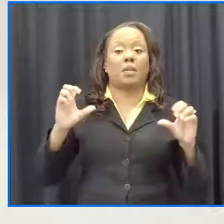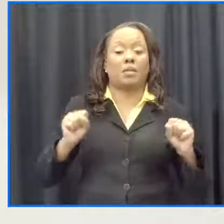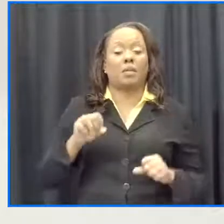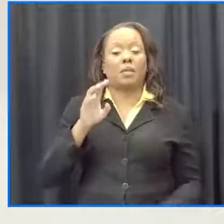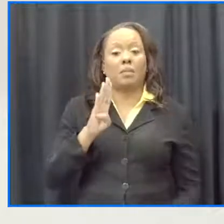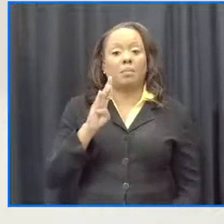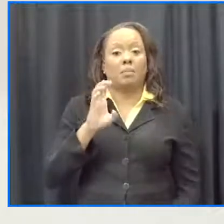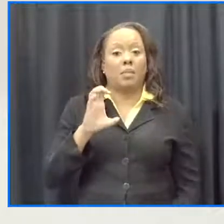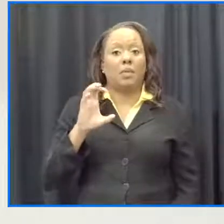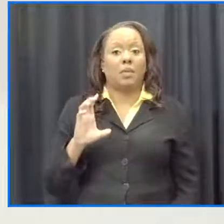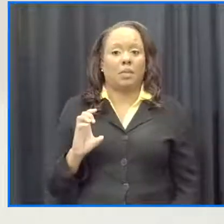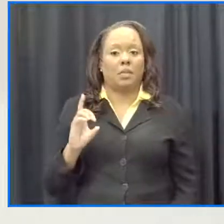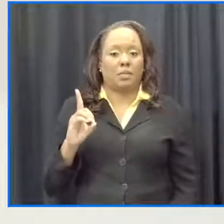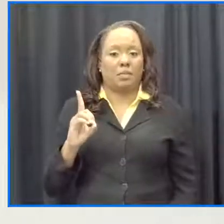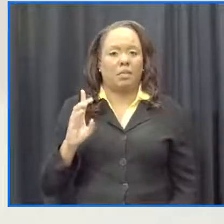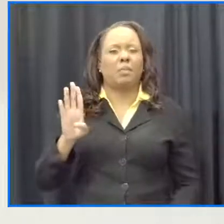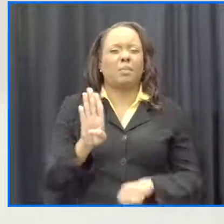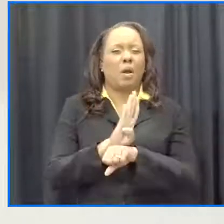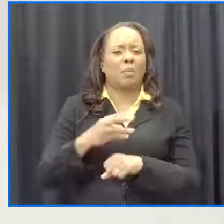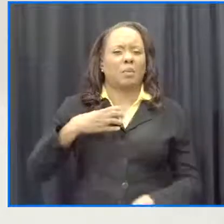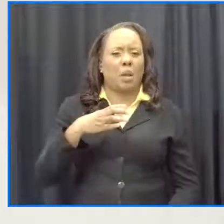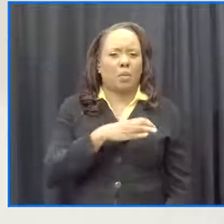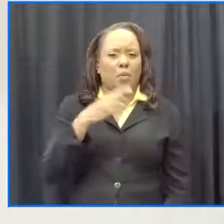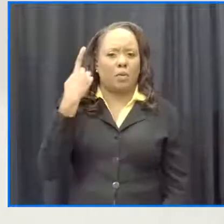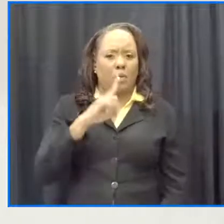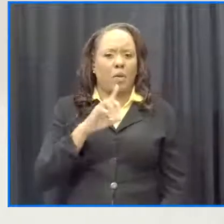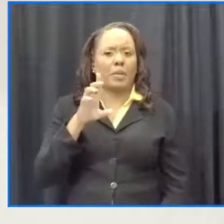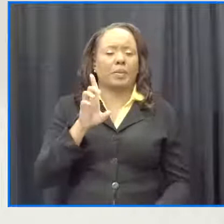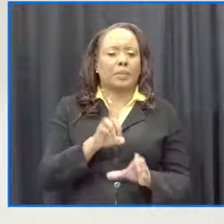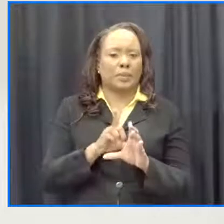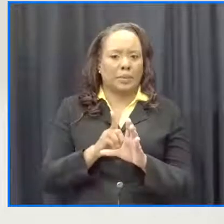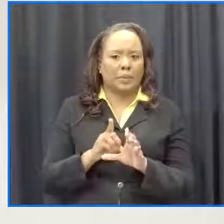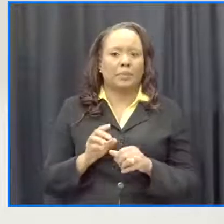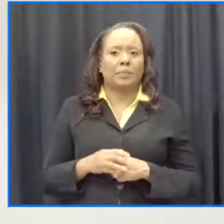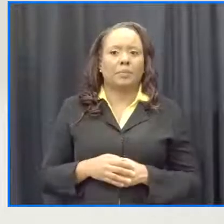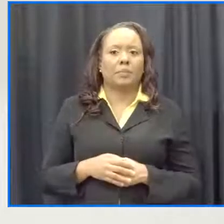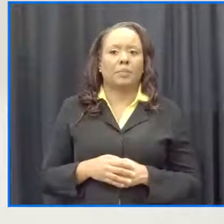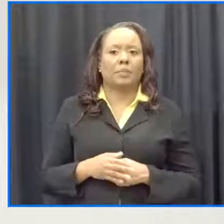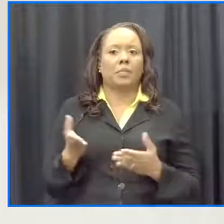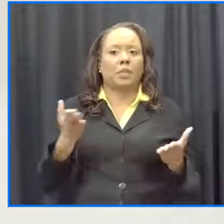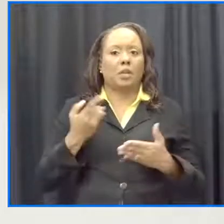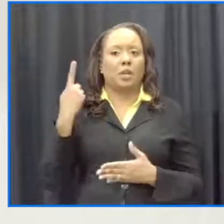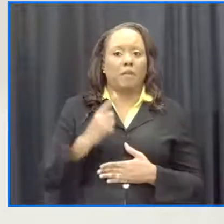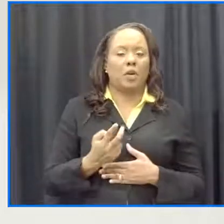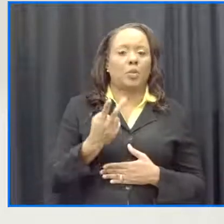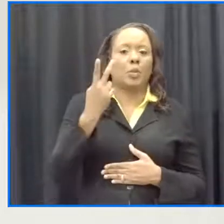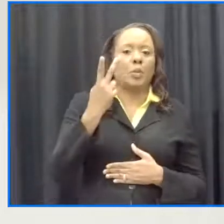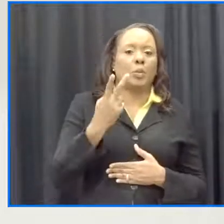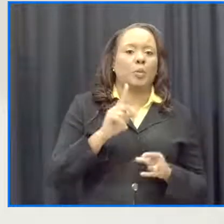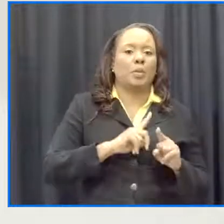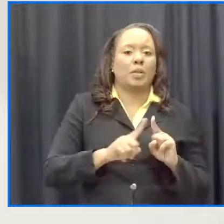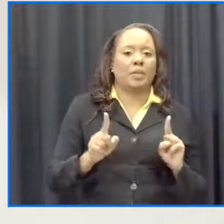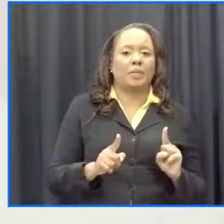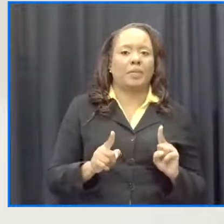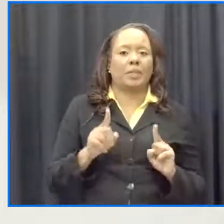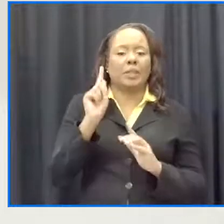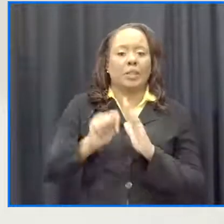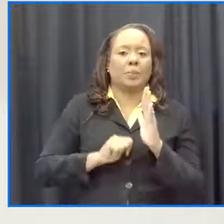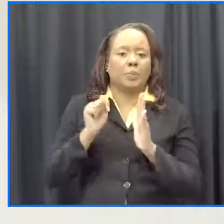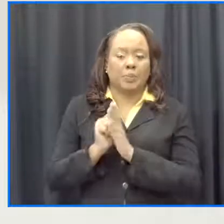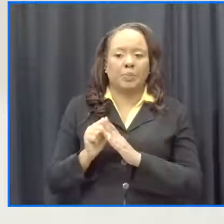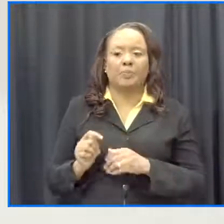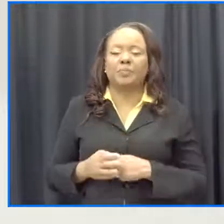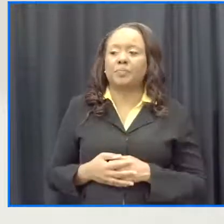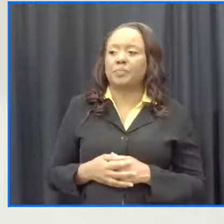re-elected president of the Barbados Council for the Disabled after serving her allotted 2 terms as